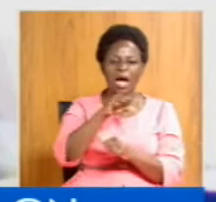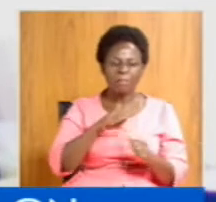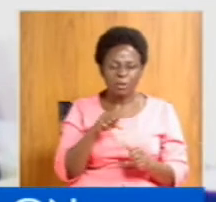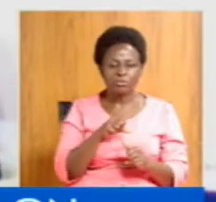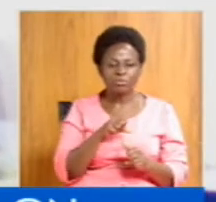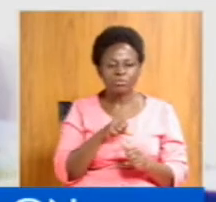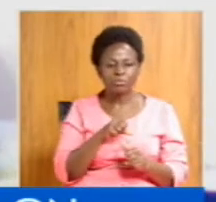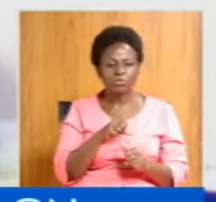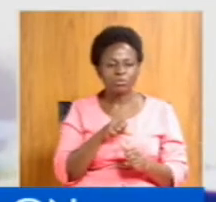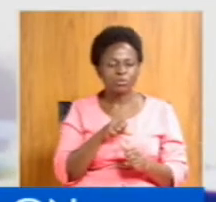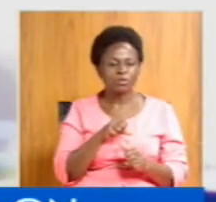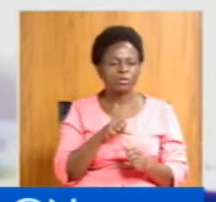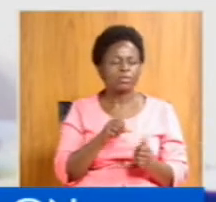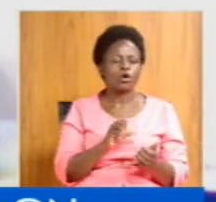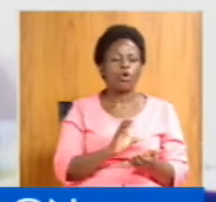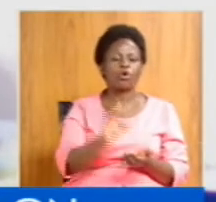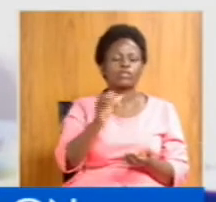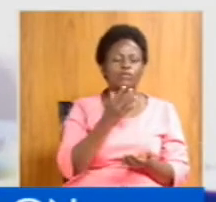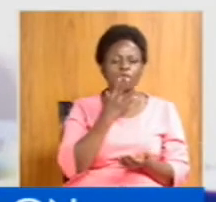the cost of oxygen